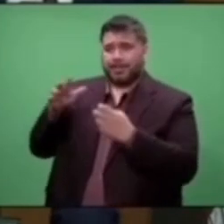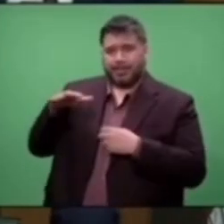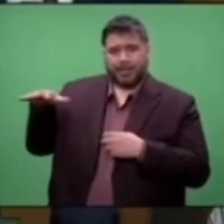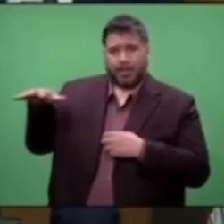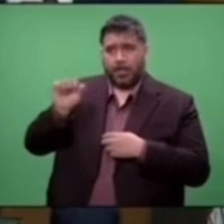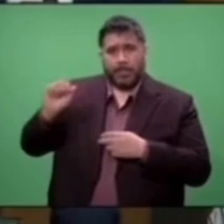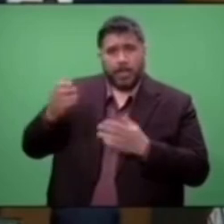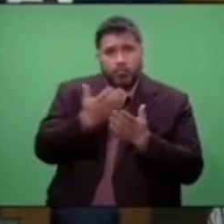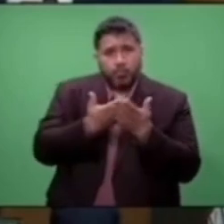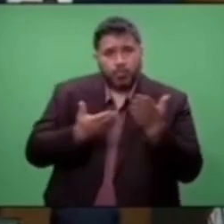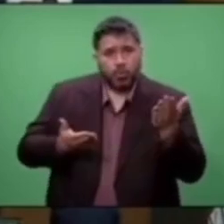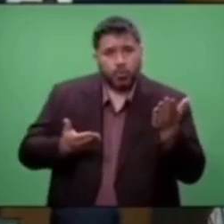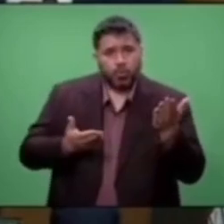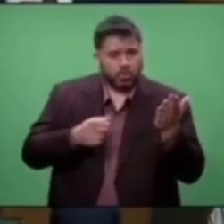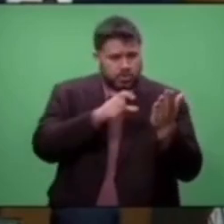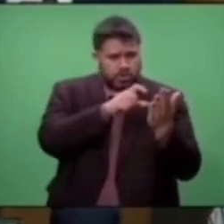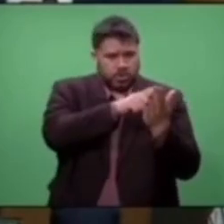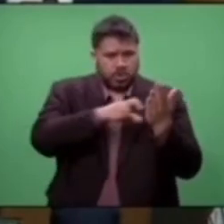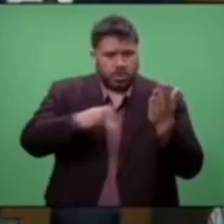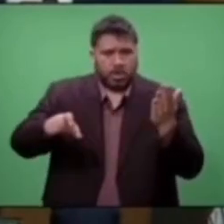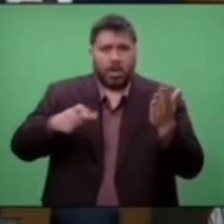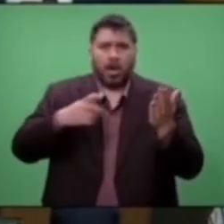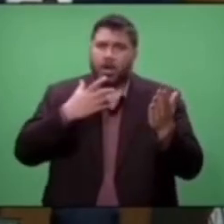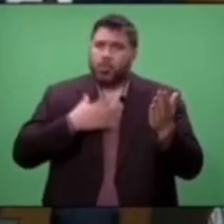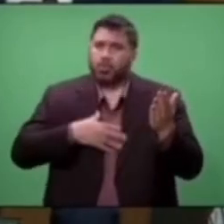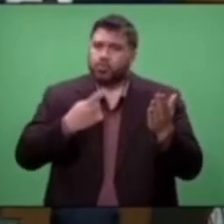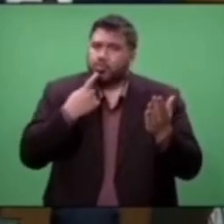words to be read into the record of the House.